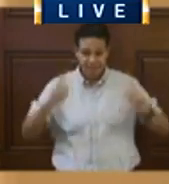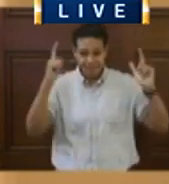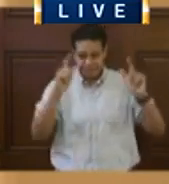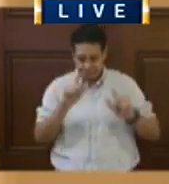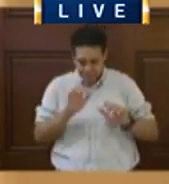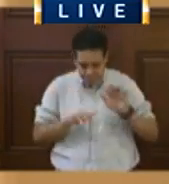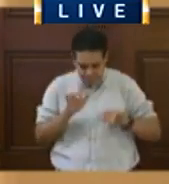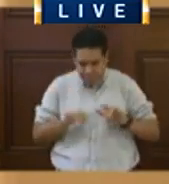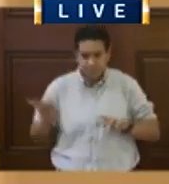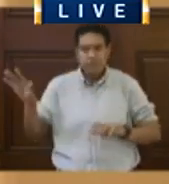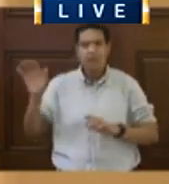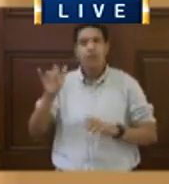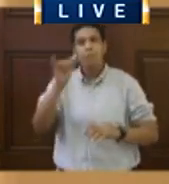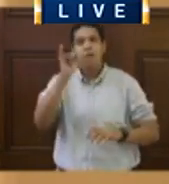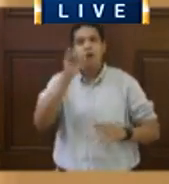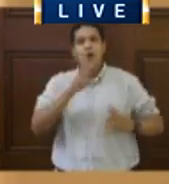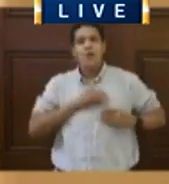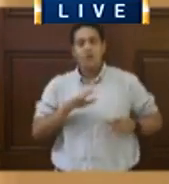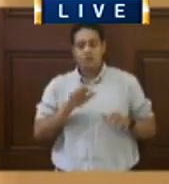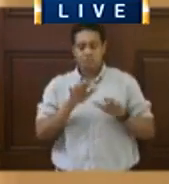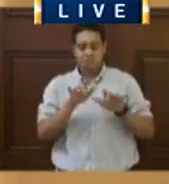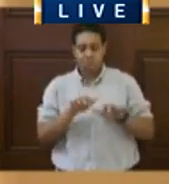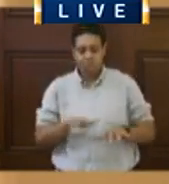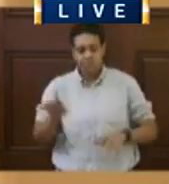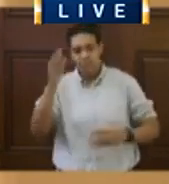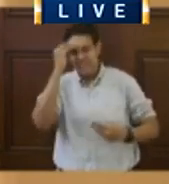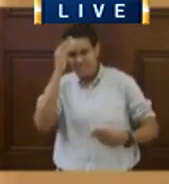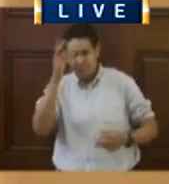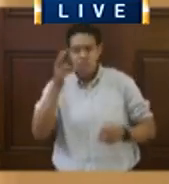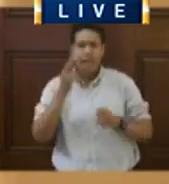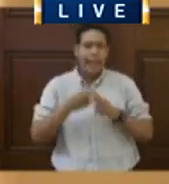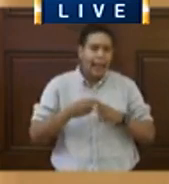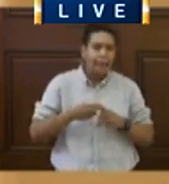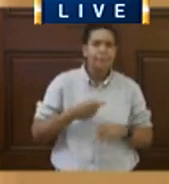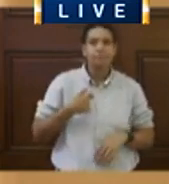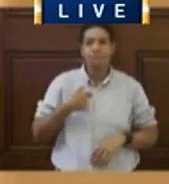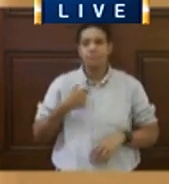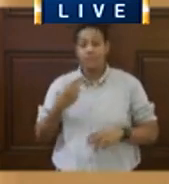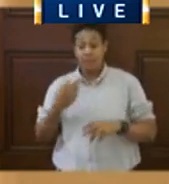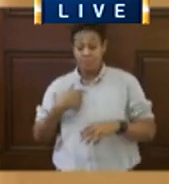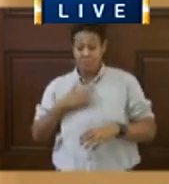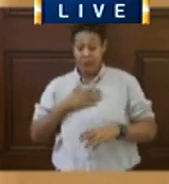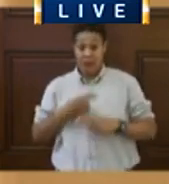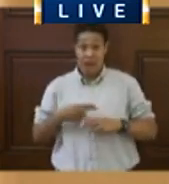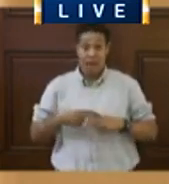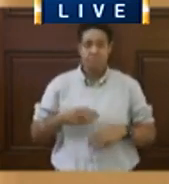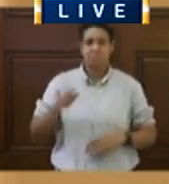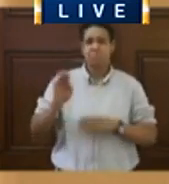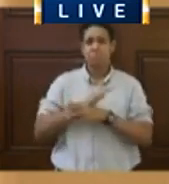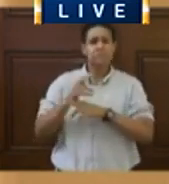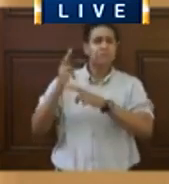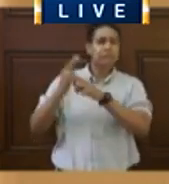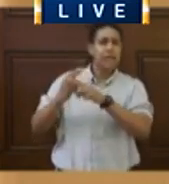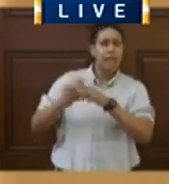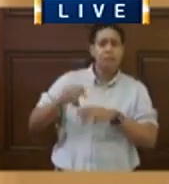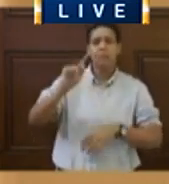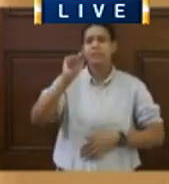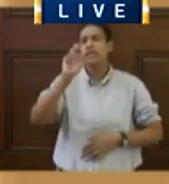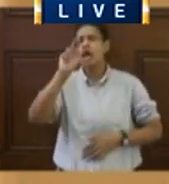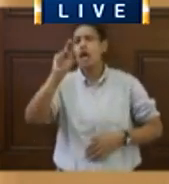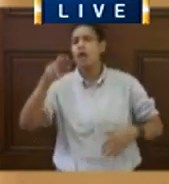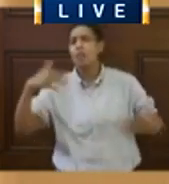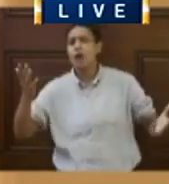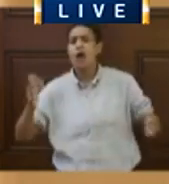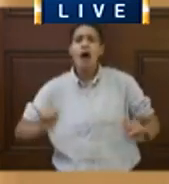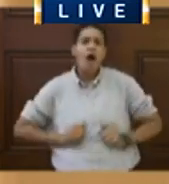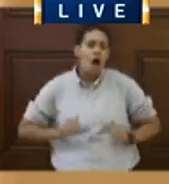their details, their name, the name of their business, what their TRN is, what their address is.